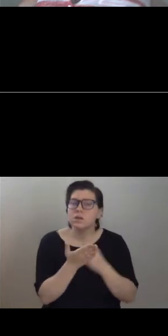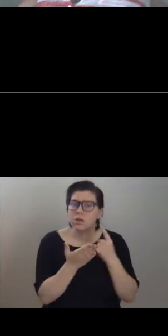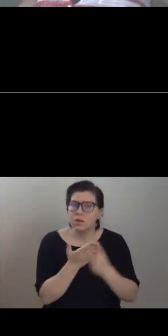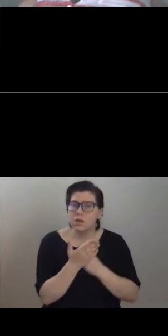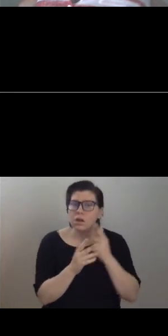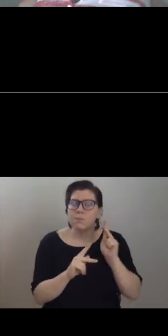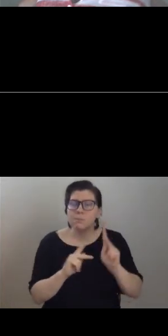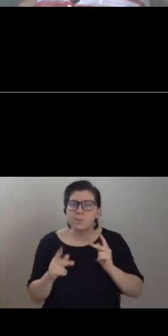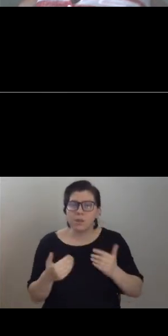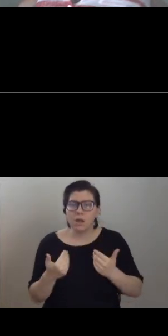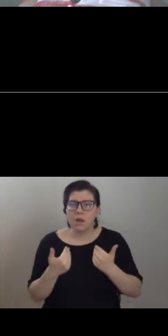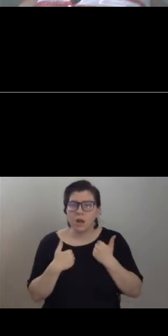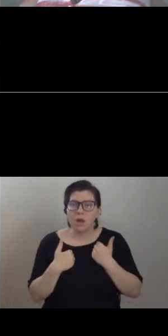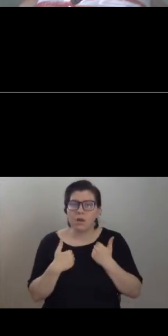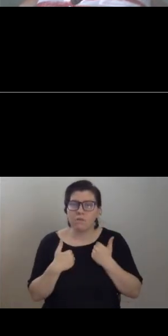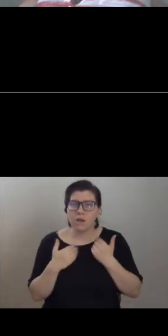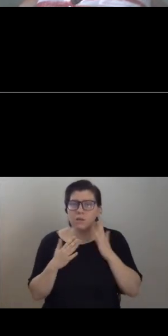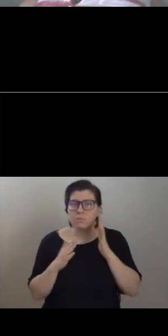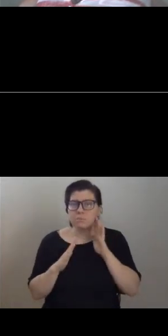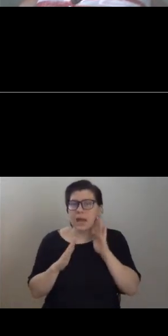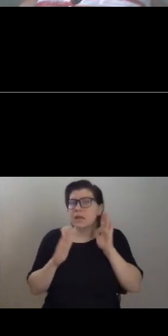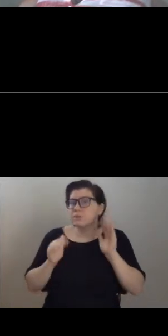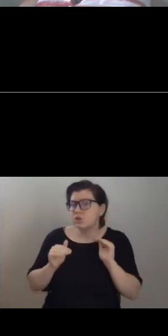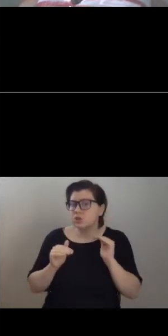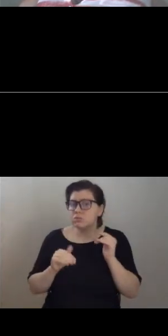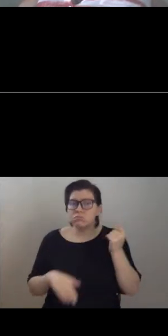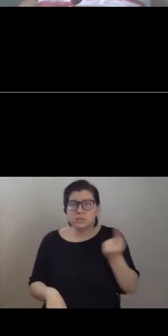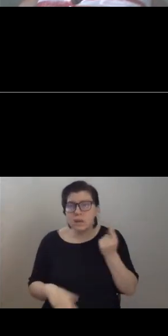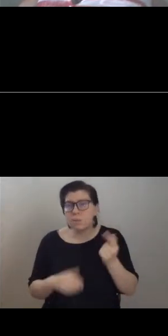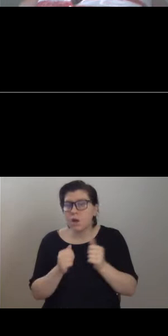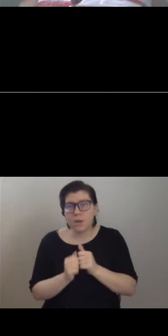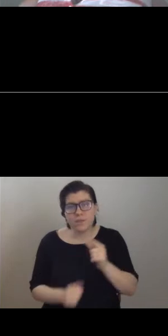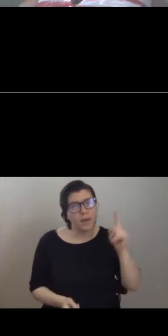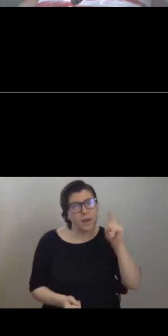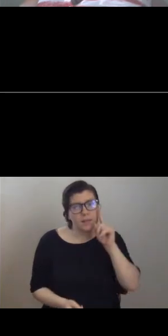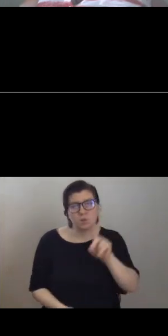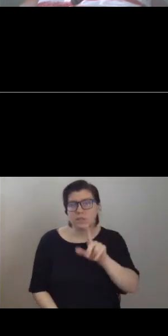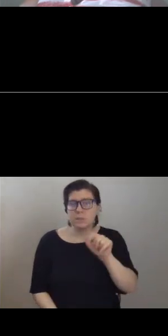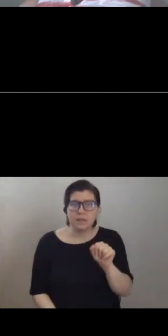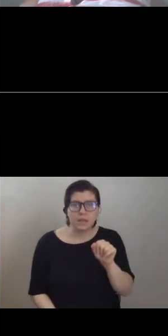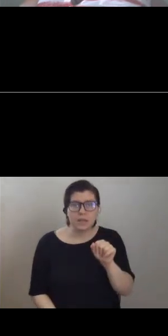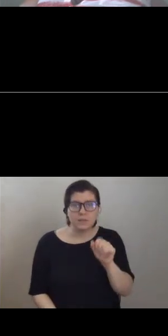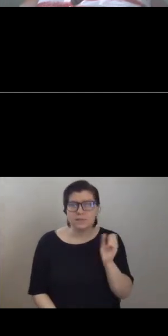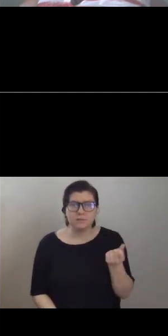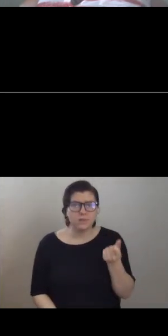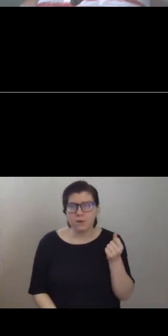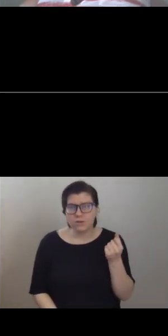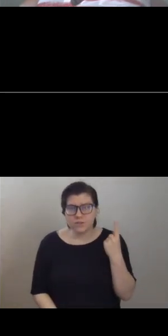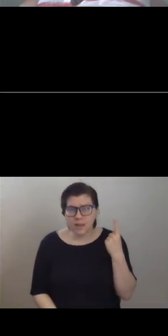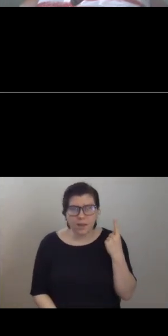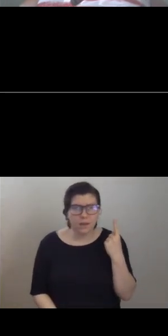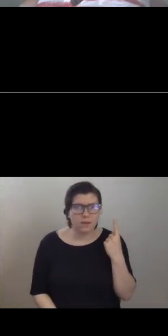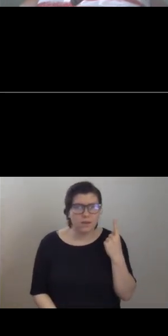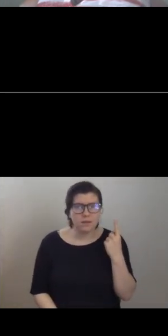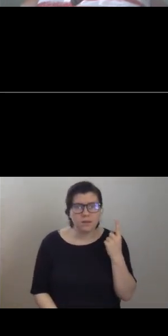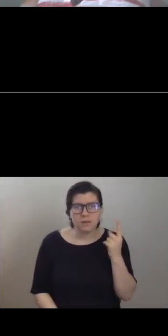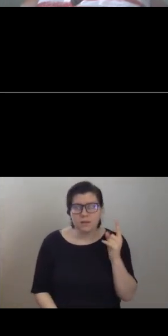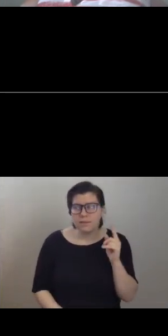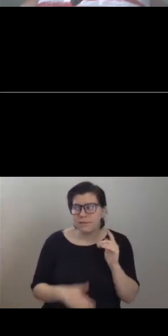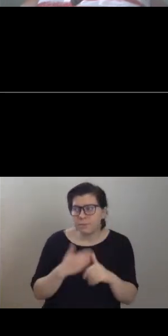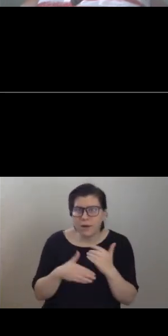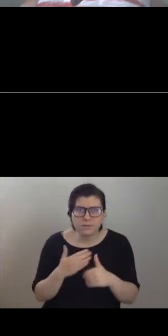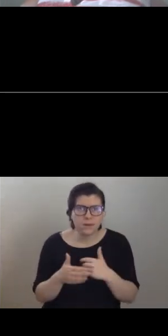have an expectation that someone with intellectual disabilities may not understand the process